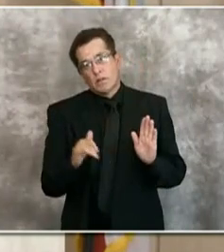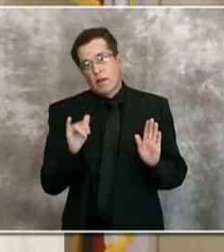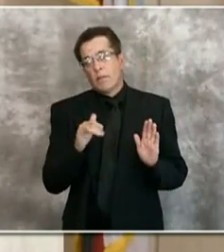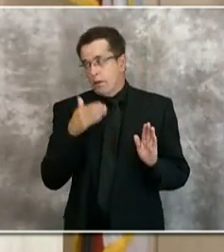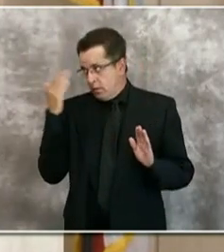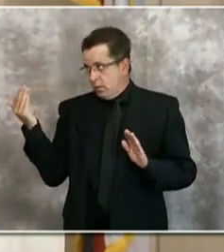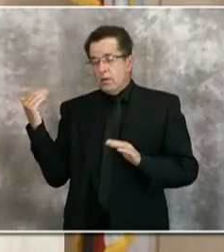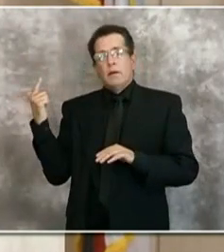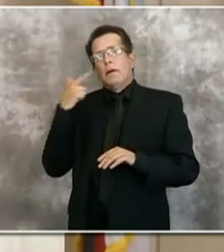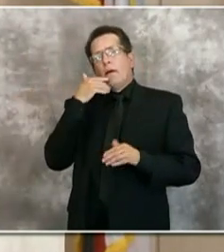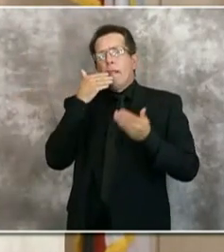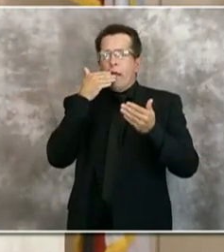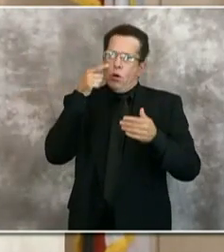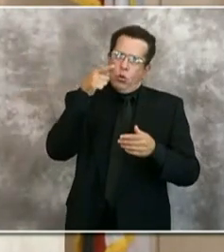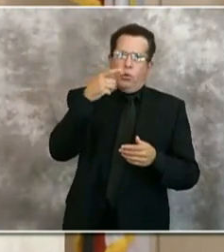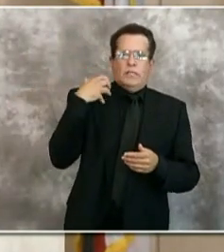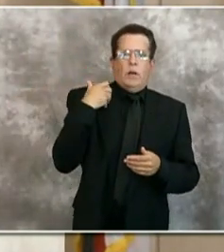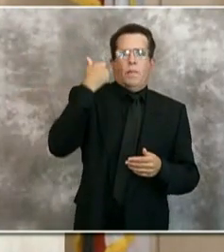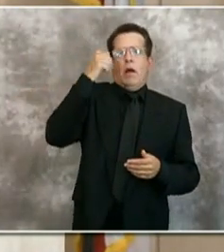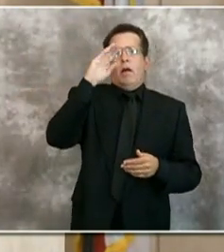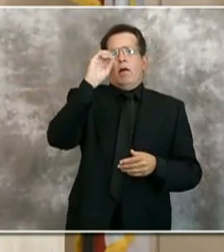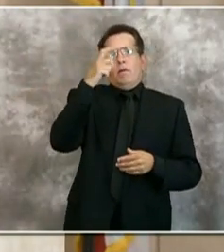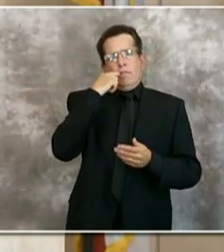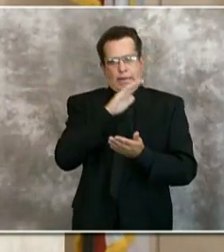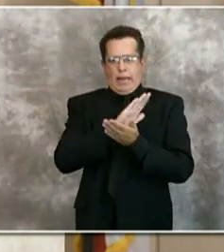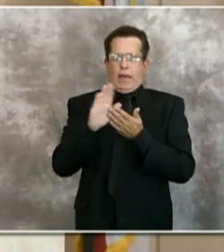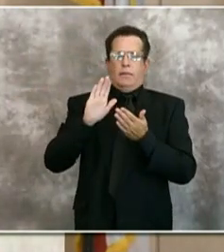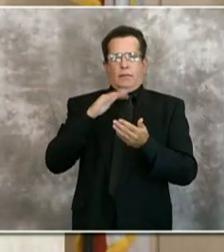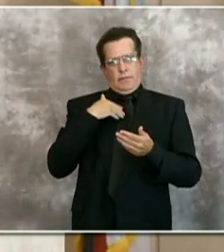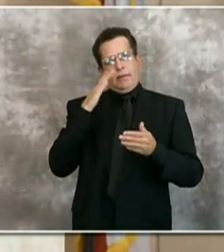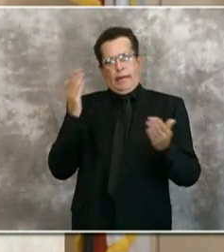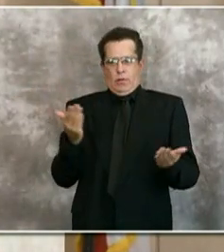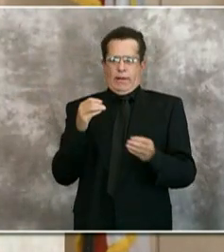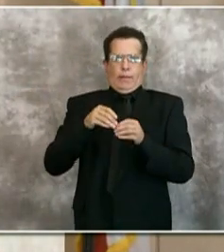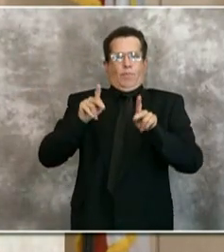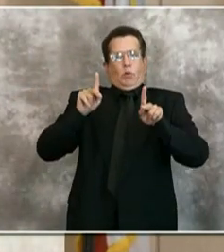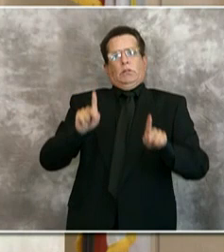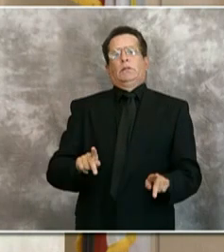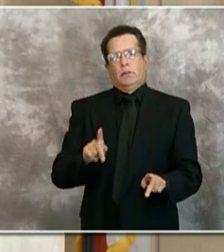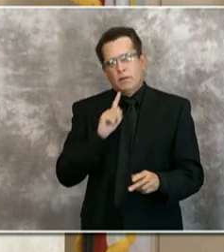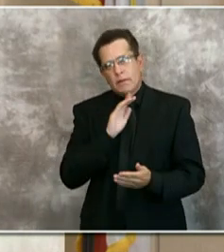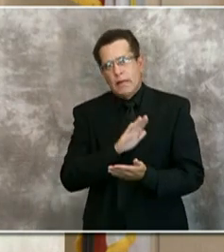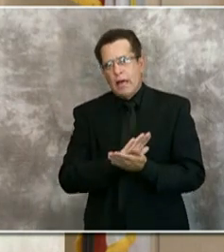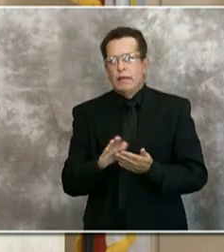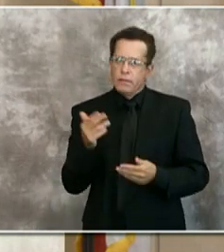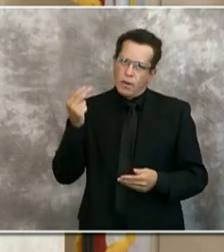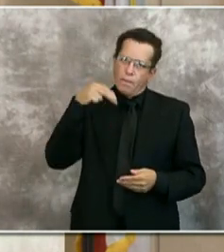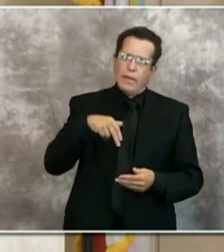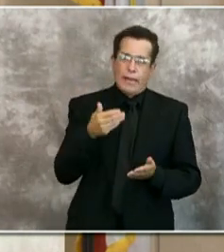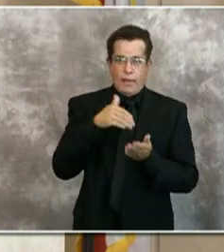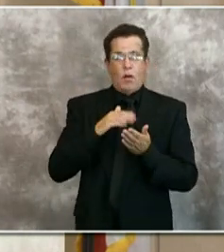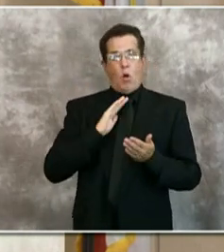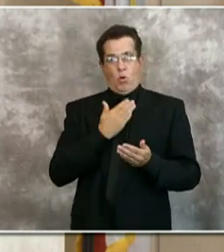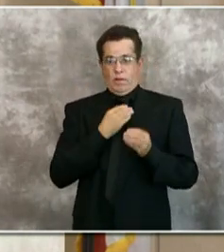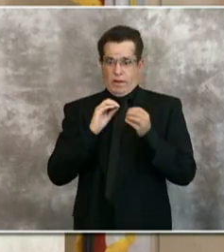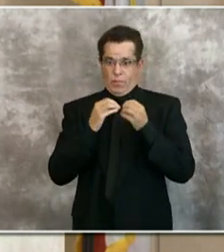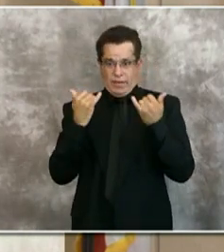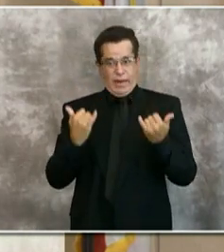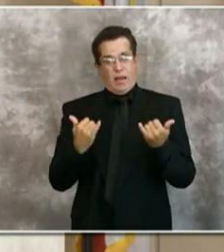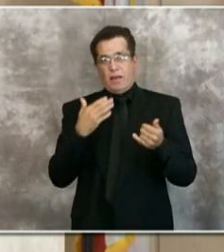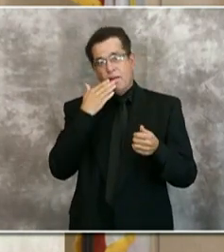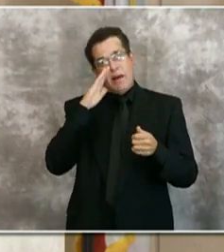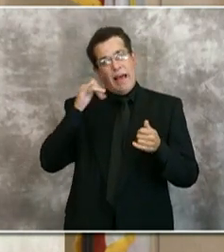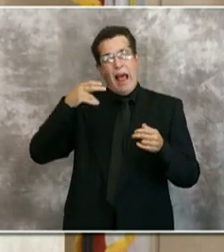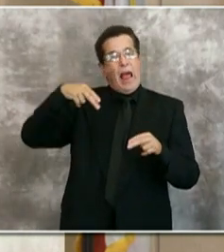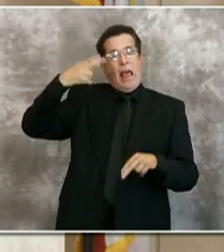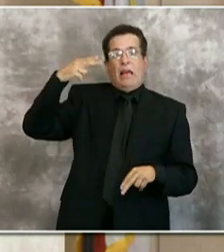Thank you, Chairman Cox. It's nice to be back in person. As Chairman Cox just mentioned, our numbers in San Diego are trending in the wrong